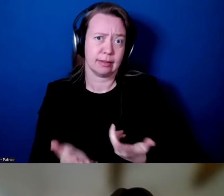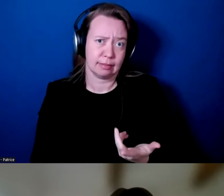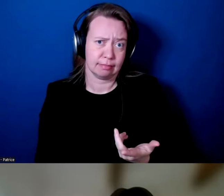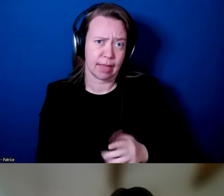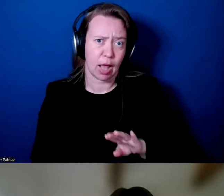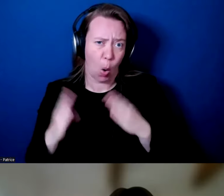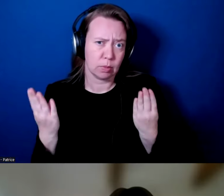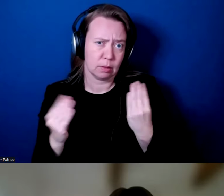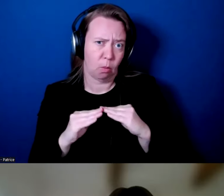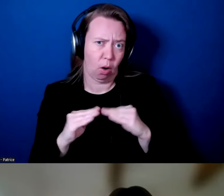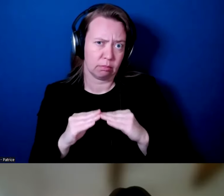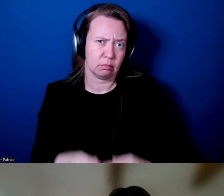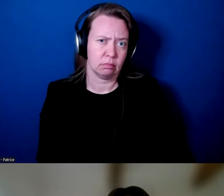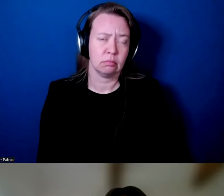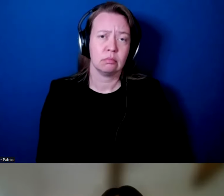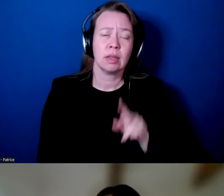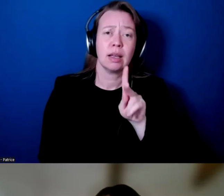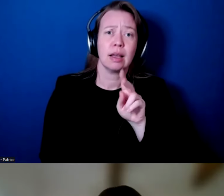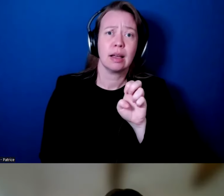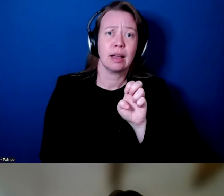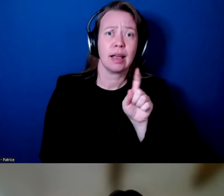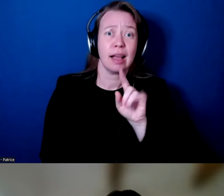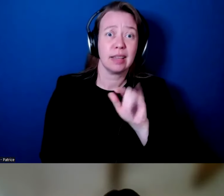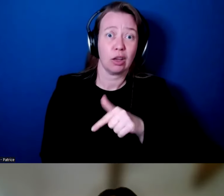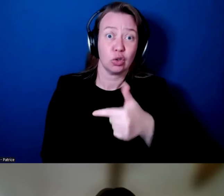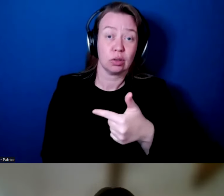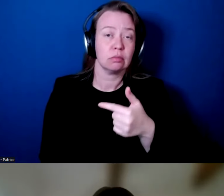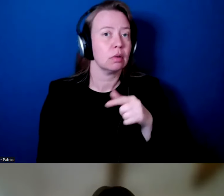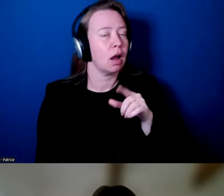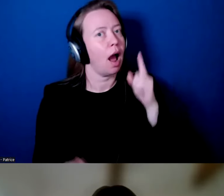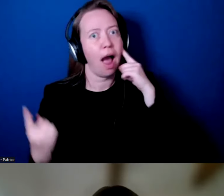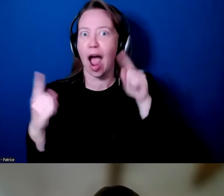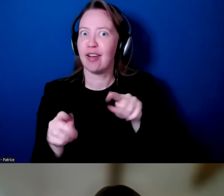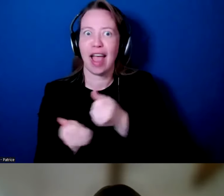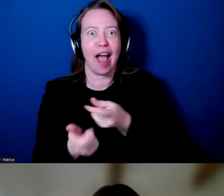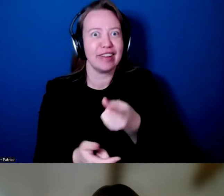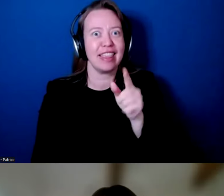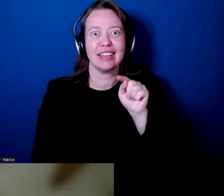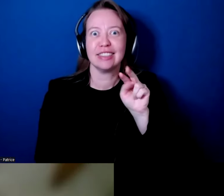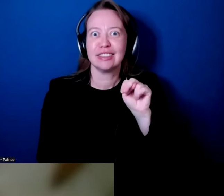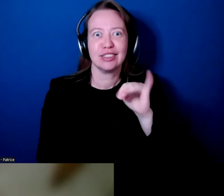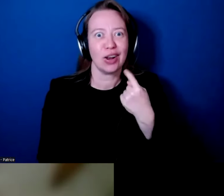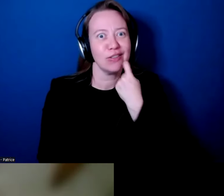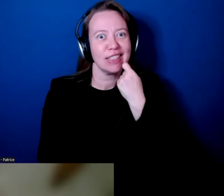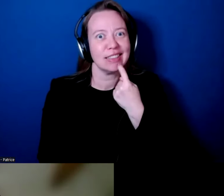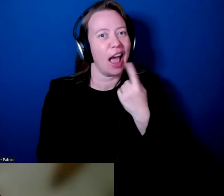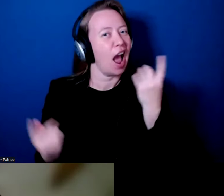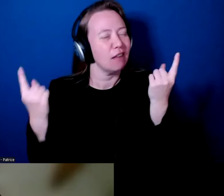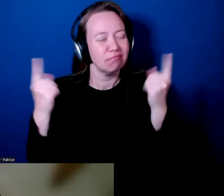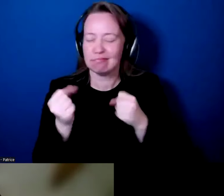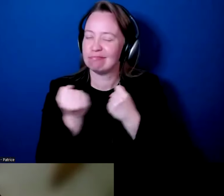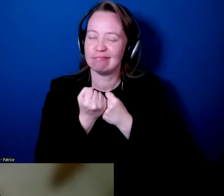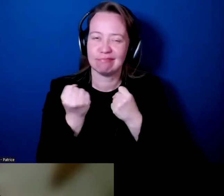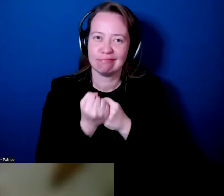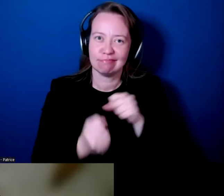Great, thank you, Tony. Kezia, we'll turn to you now. Sure, I would agree 100% with everything that Tony just said. And I